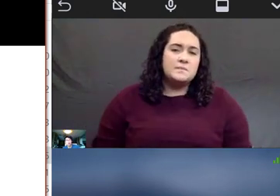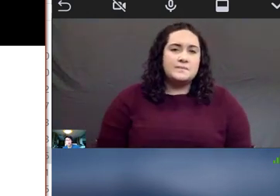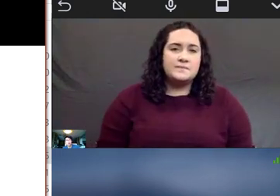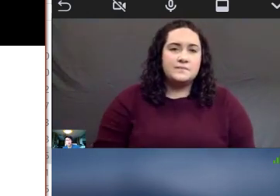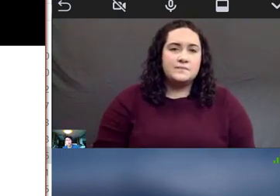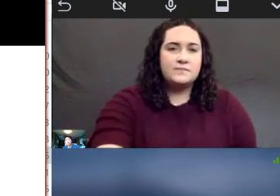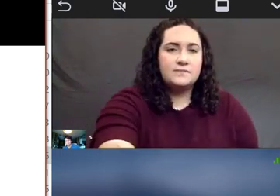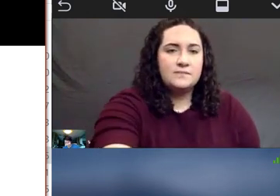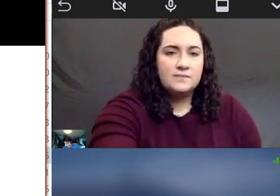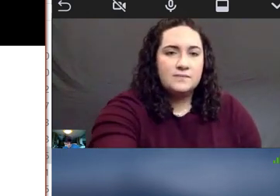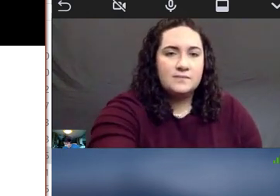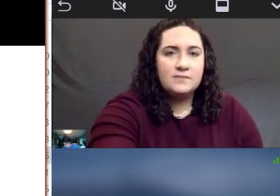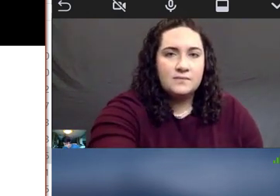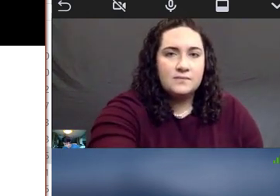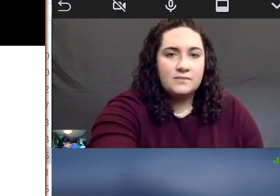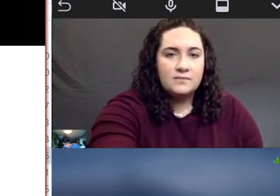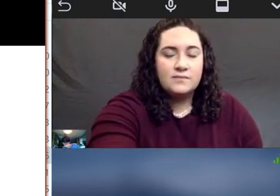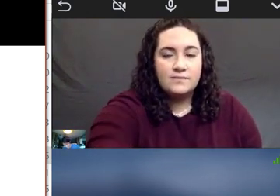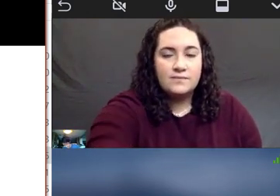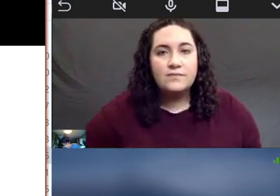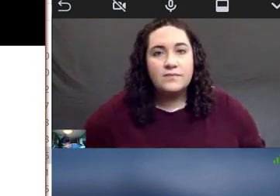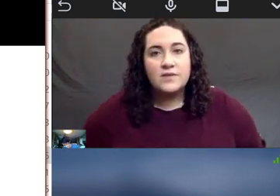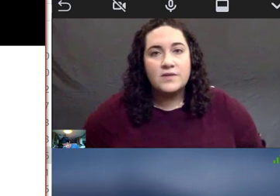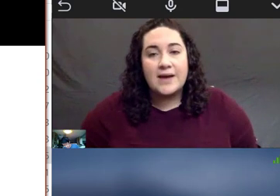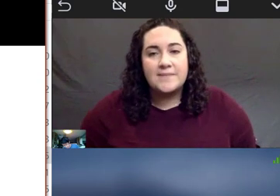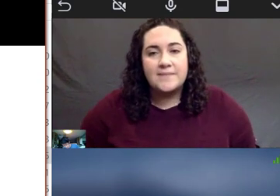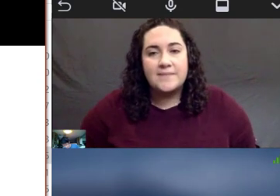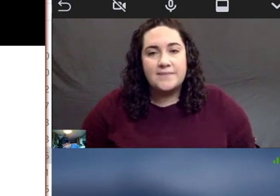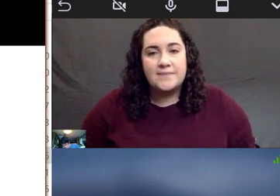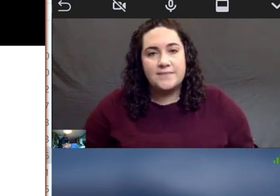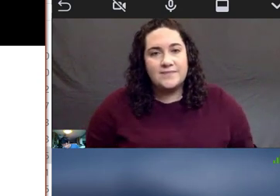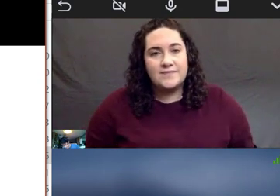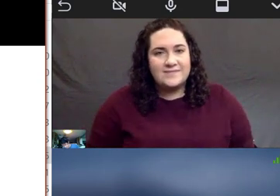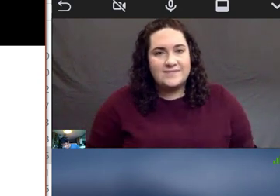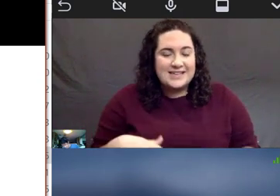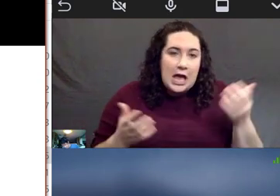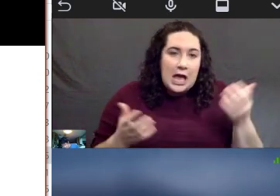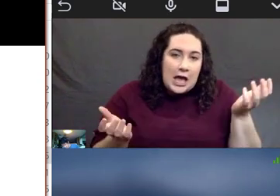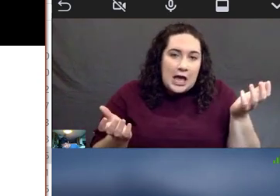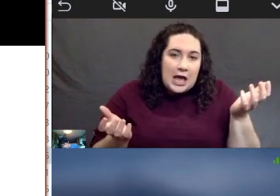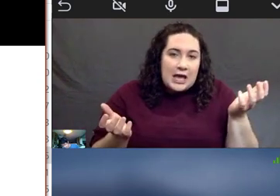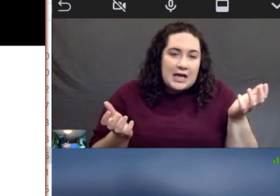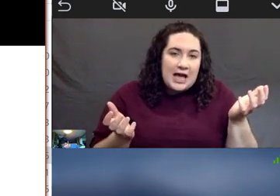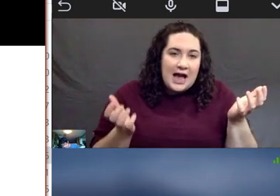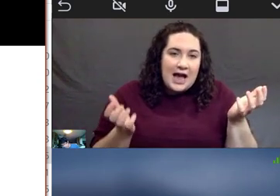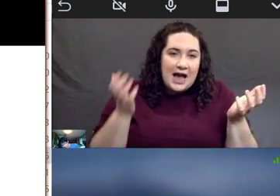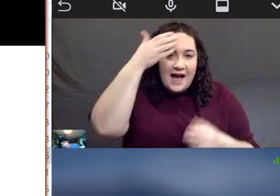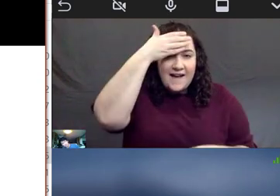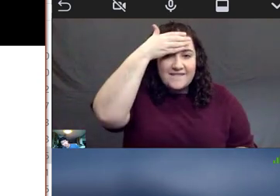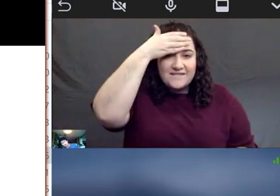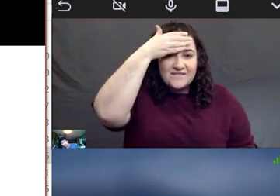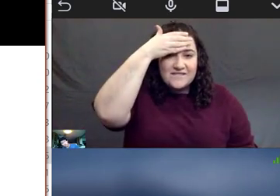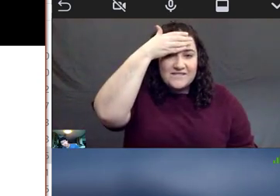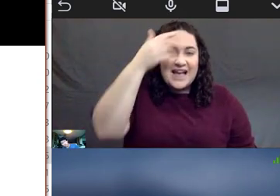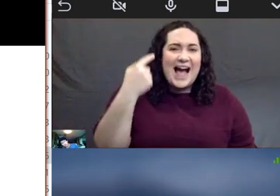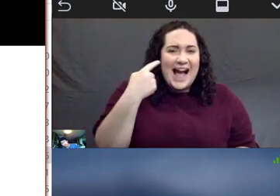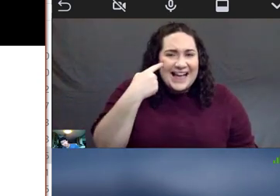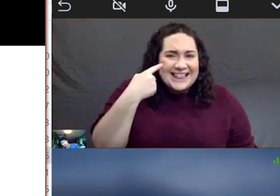In this class, I don't know about all the homework problems, but if you see an exam problem, it'll be smooth.